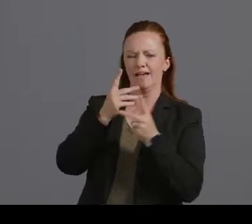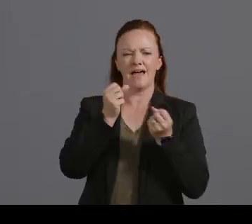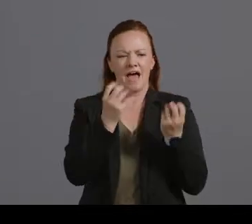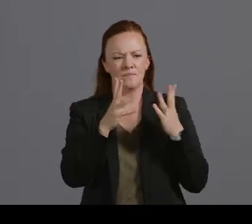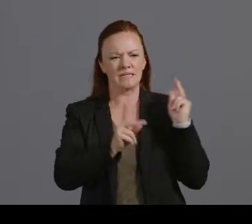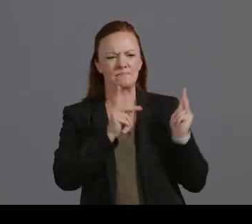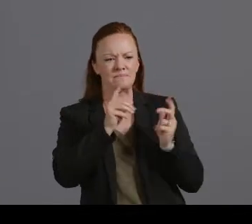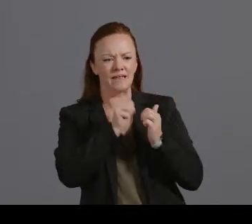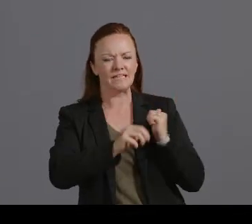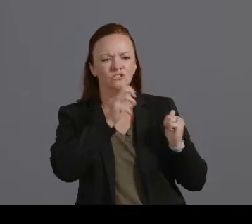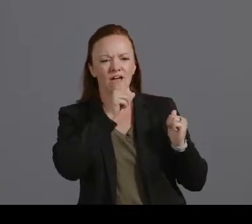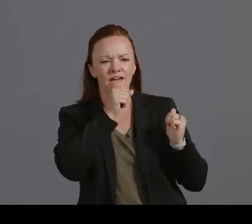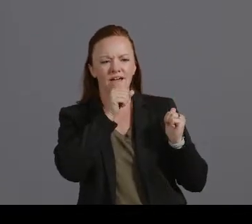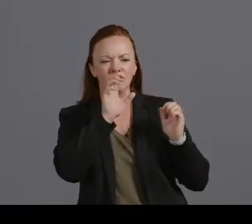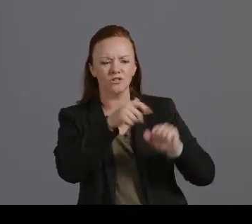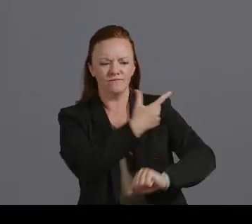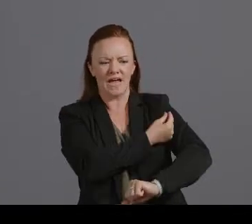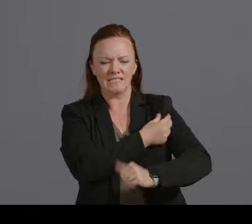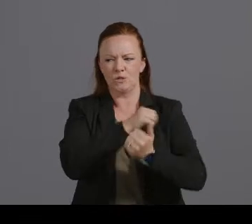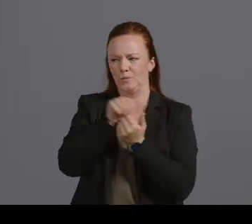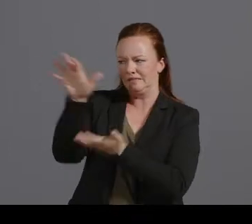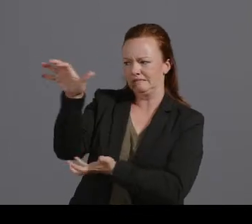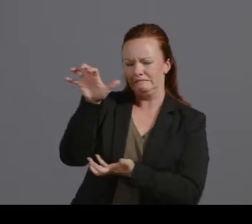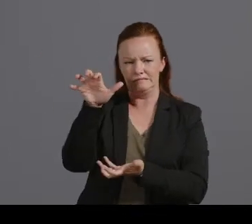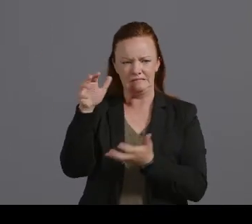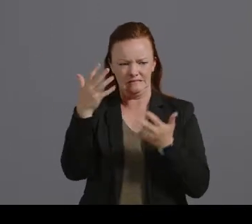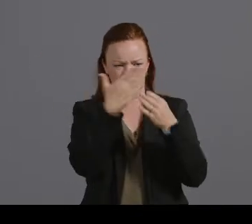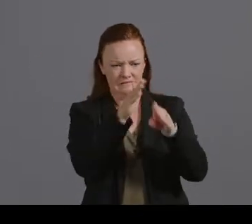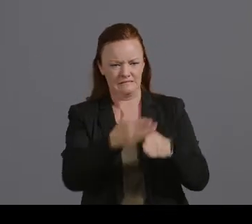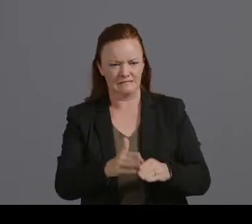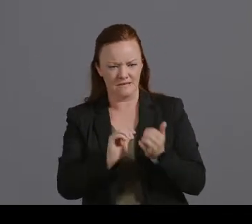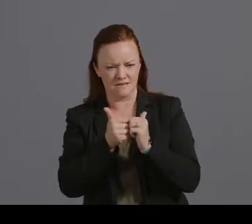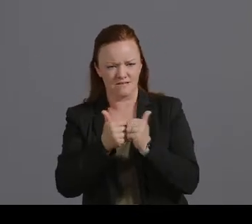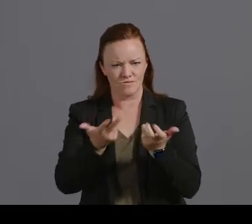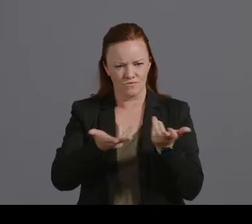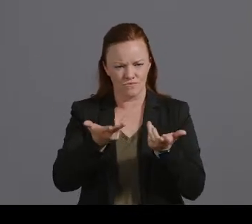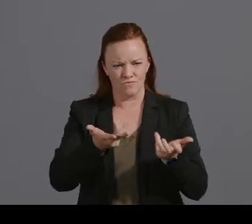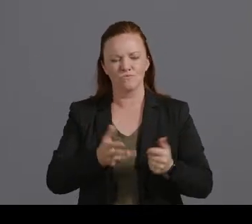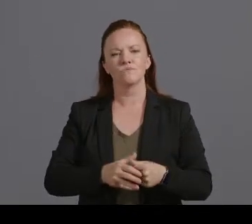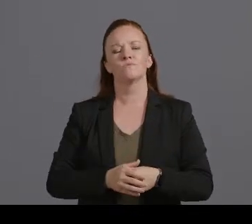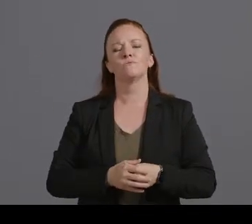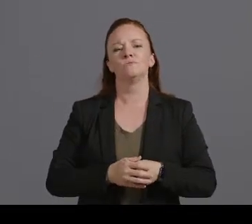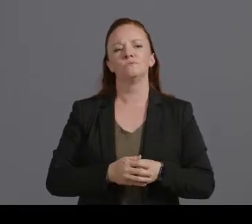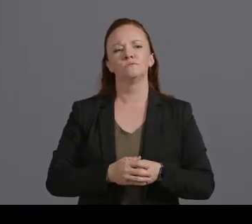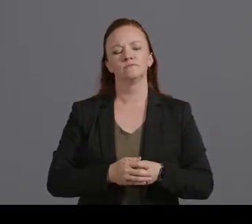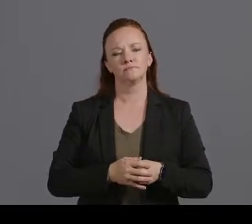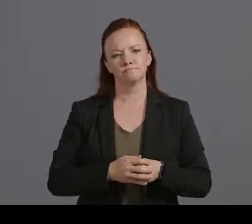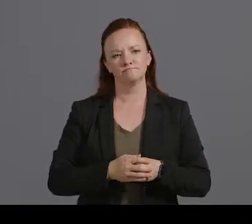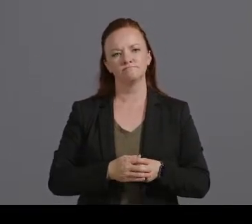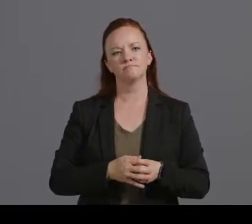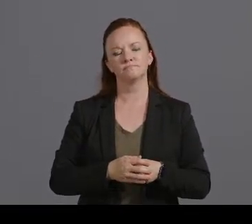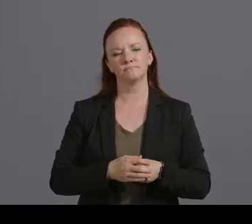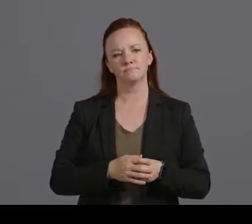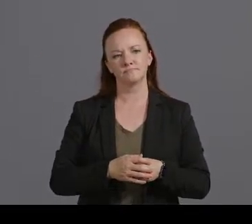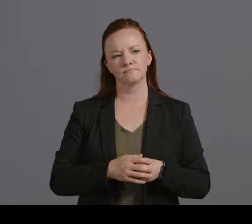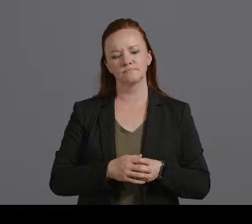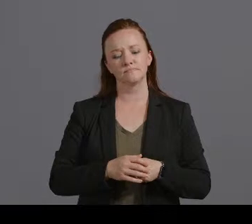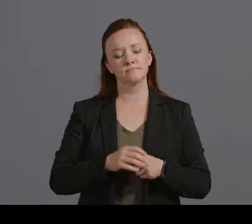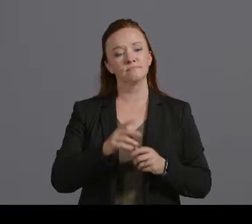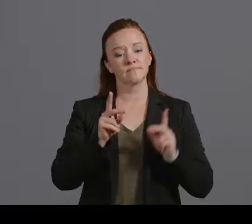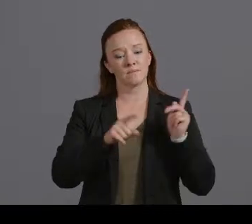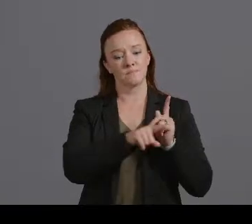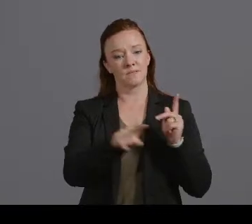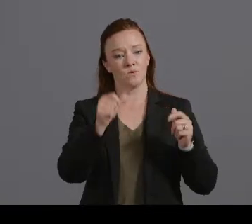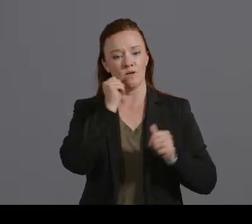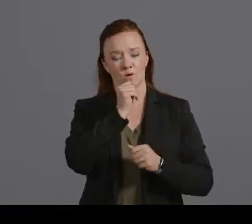categories to determine how much of the total Arizona population with high-risk conditions